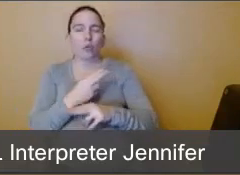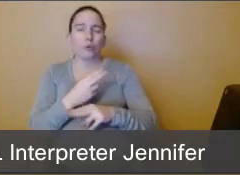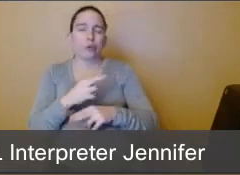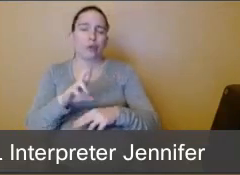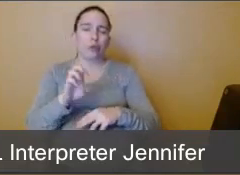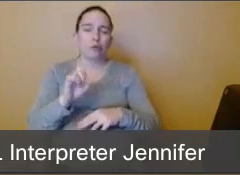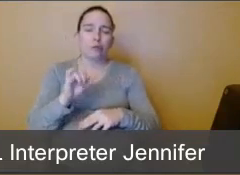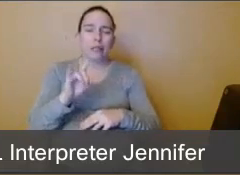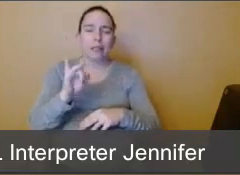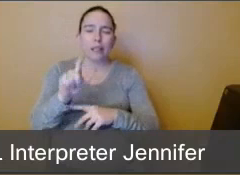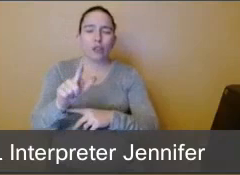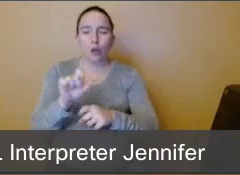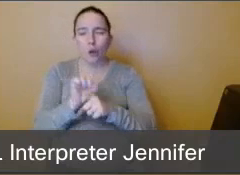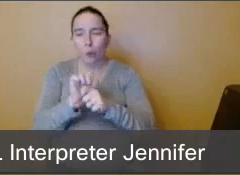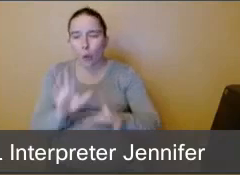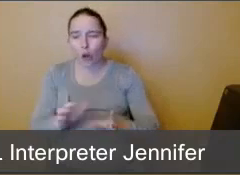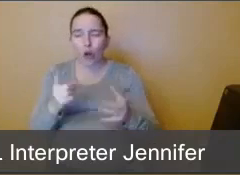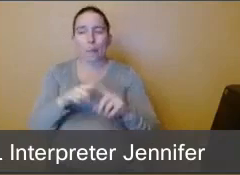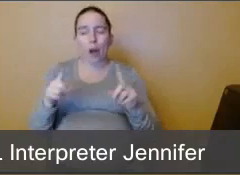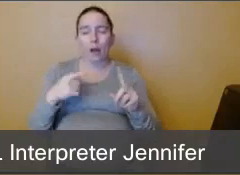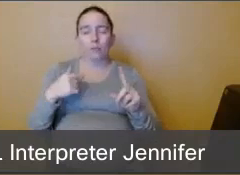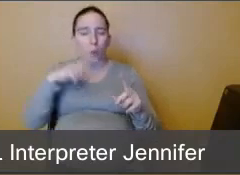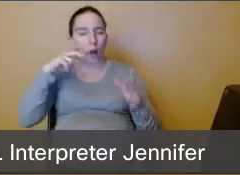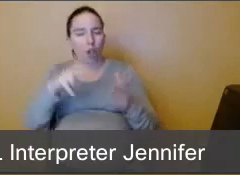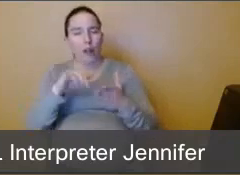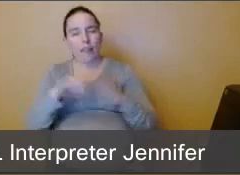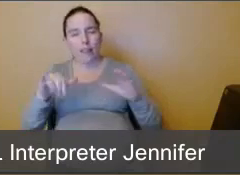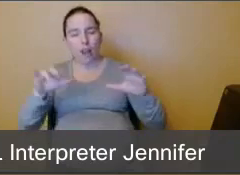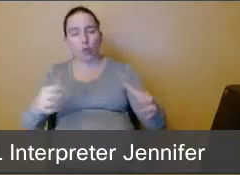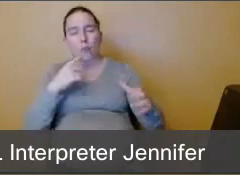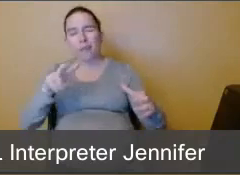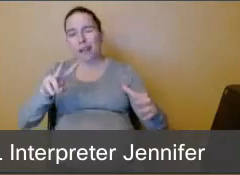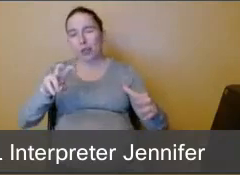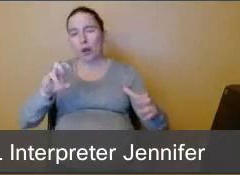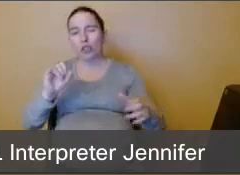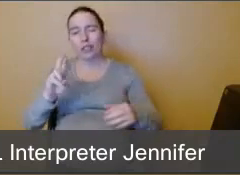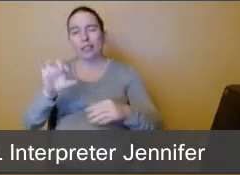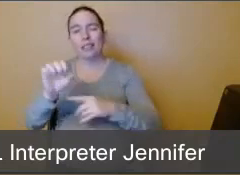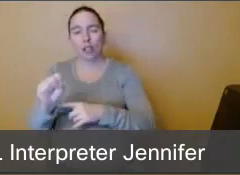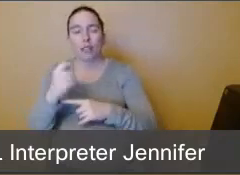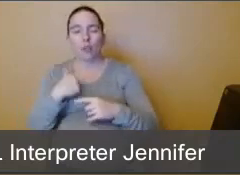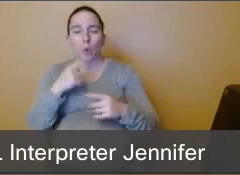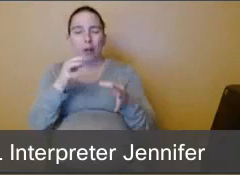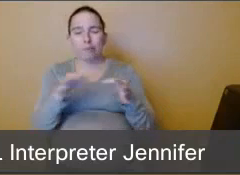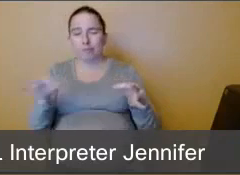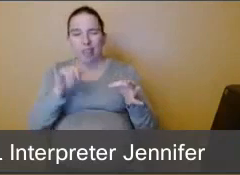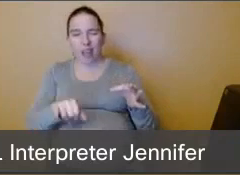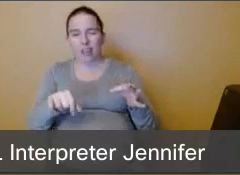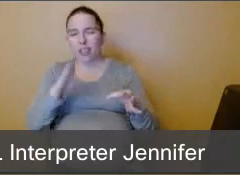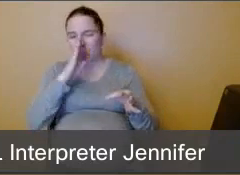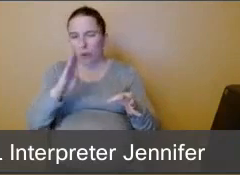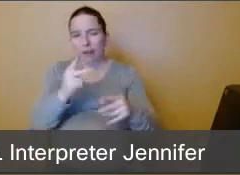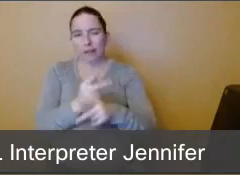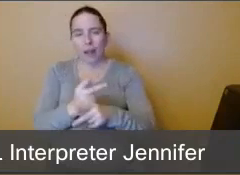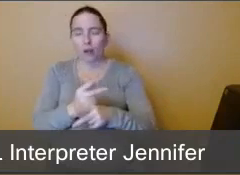but we're looking at the gambit of the 200 series staff and defining them as the direct care focus. And this has been consistent